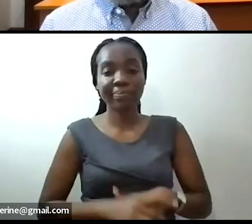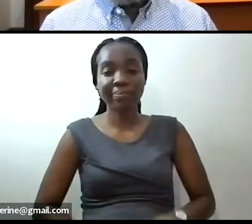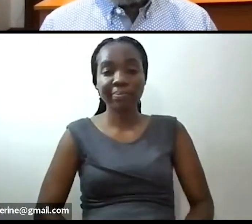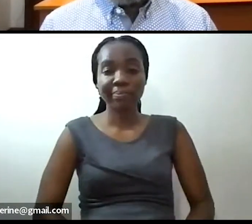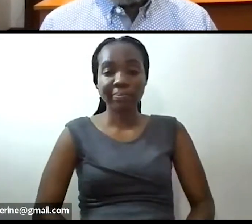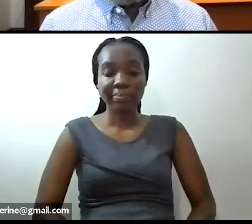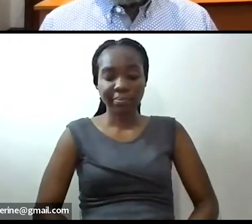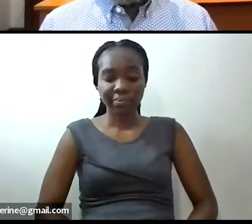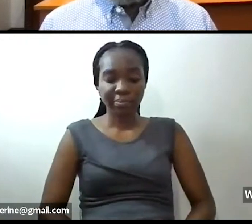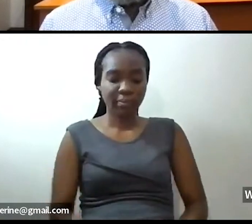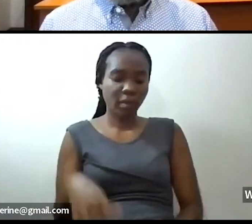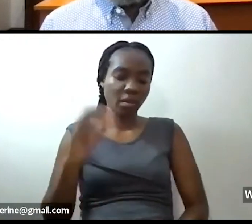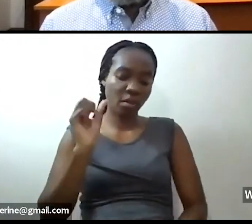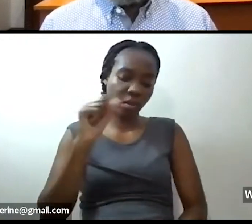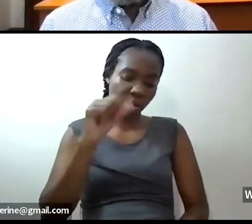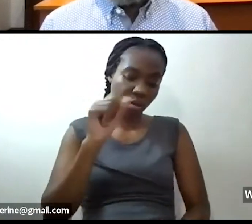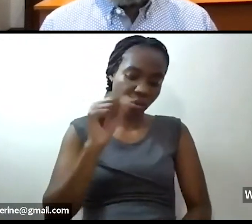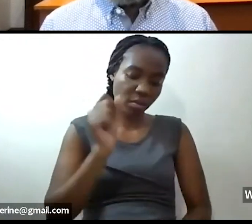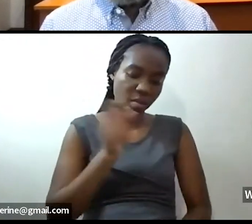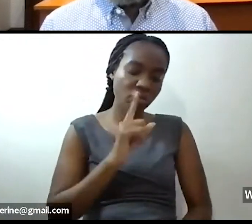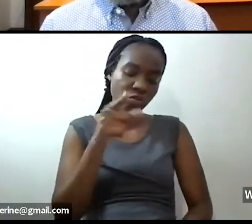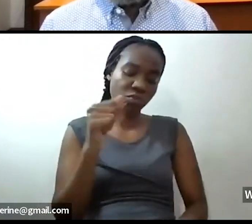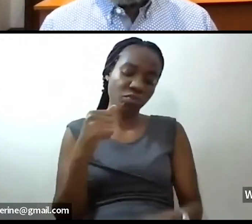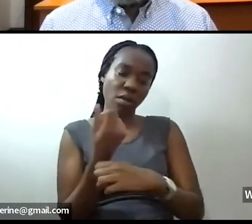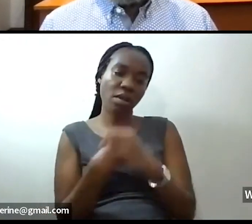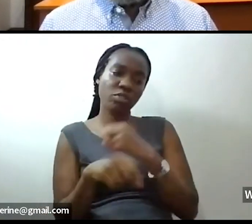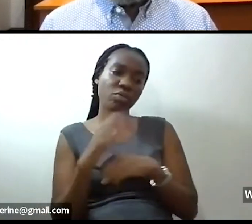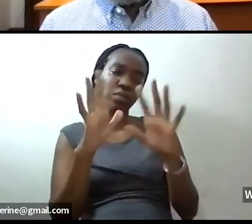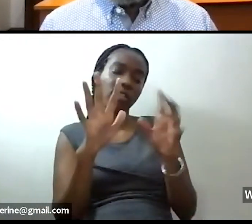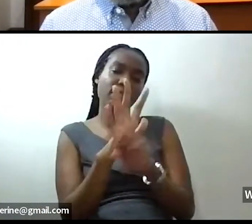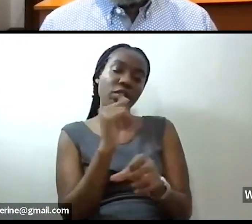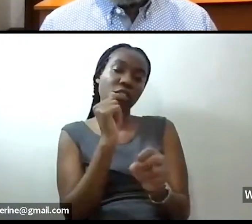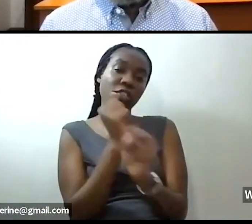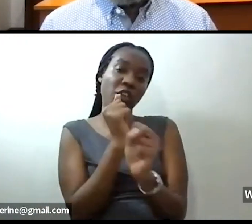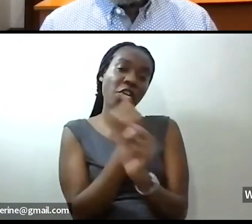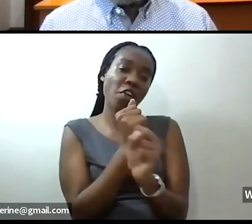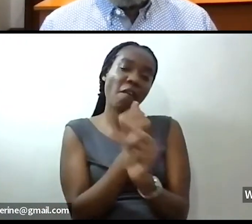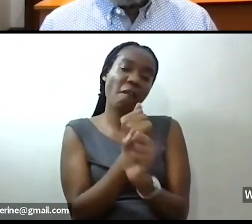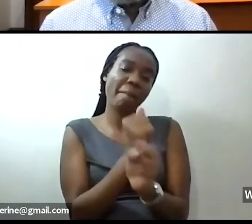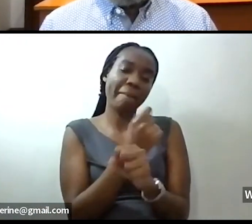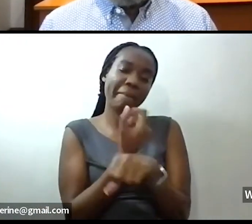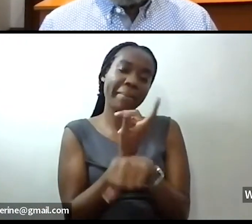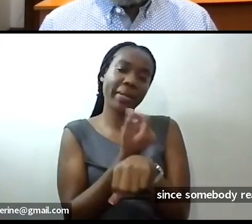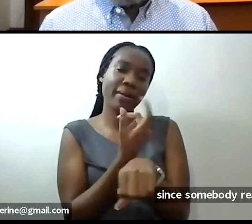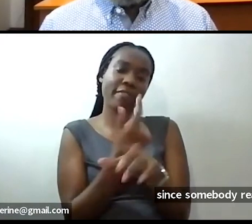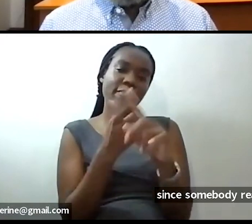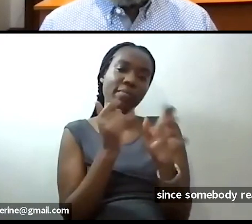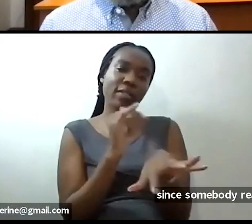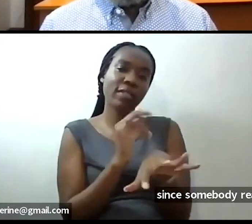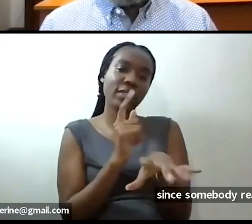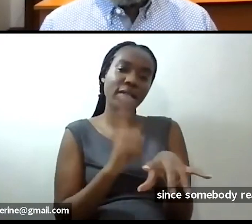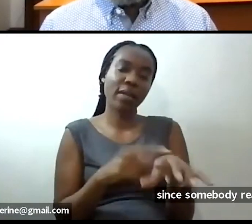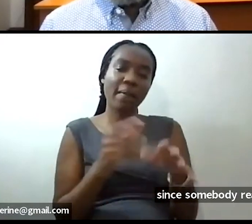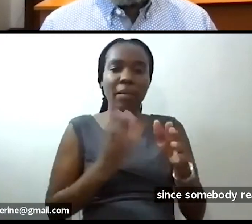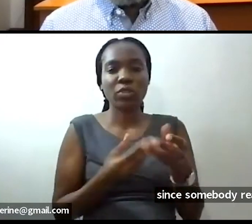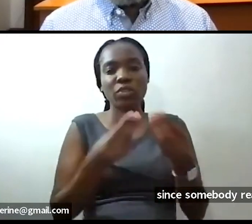job. It's been a minute since somebody really demystified issues that easily. And I'm sure the people here will